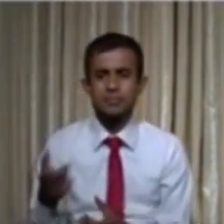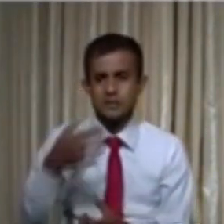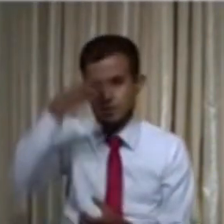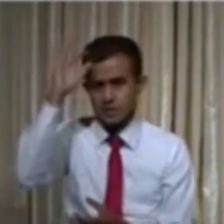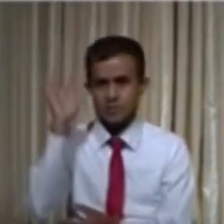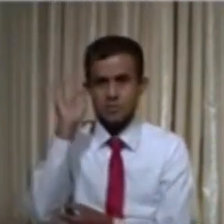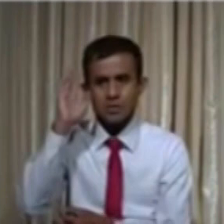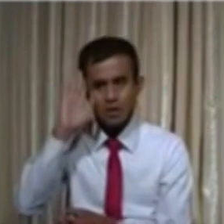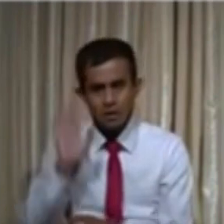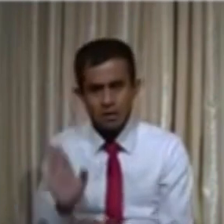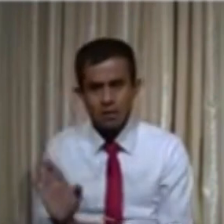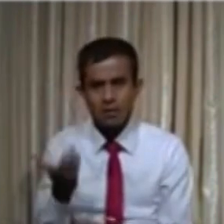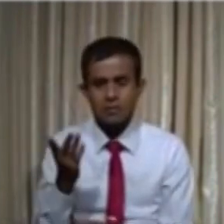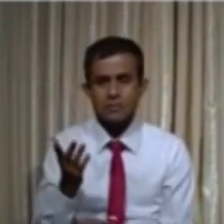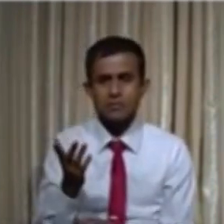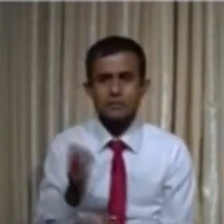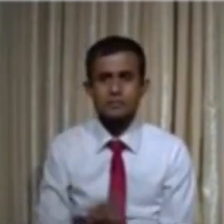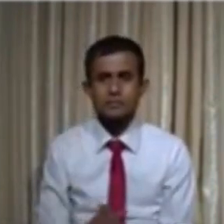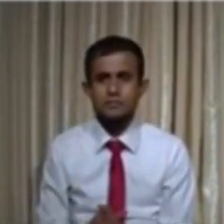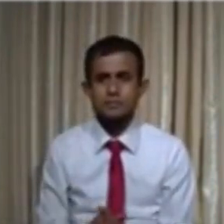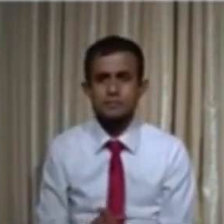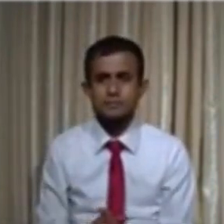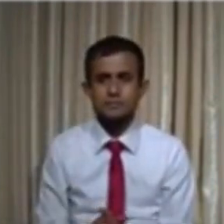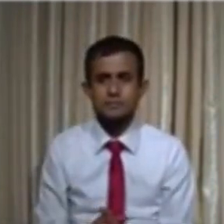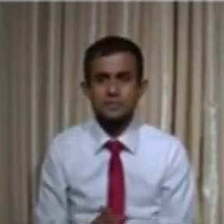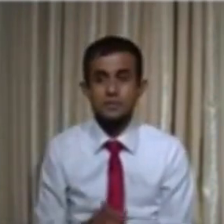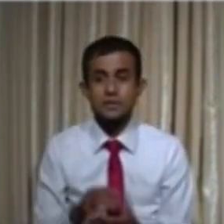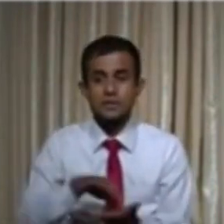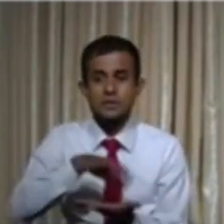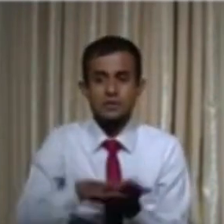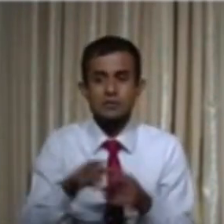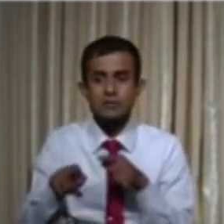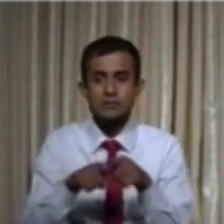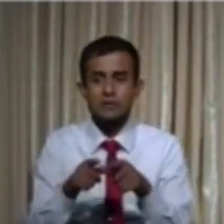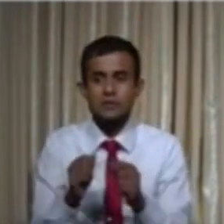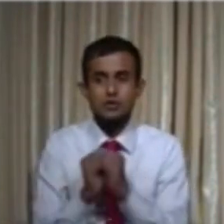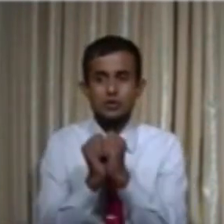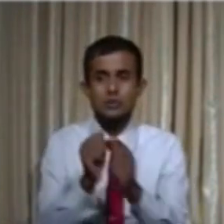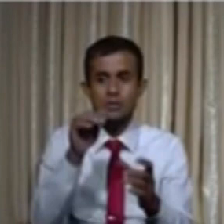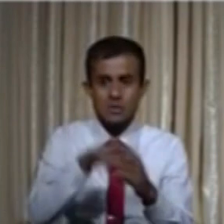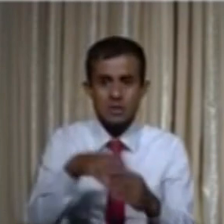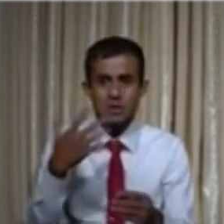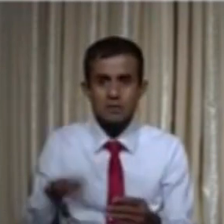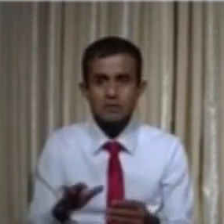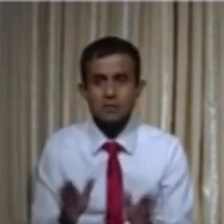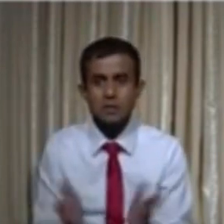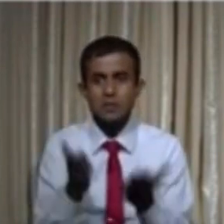constituency that it solely relies on, that it is to them and only them that they shall be faithful